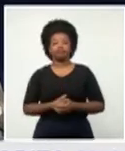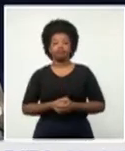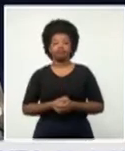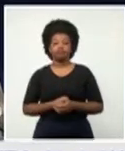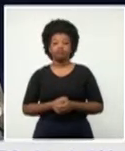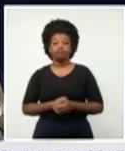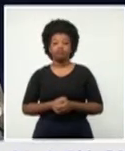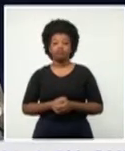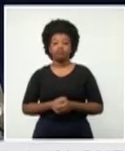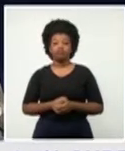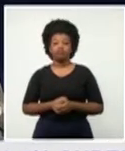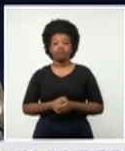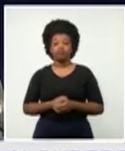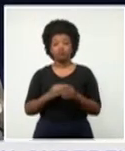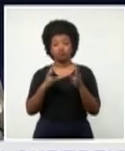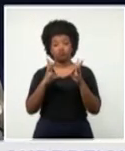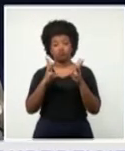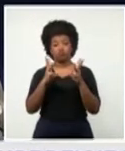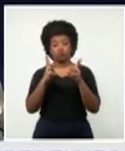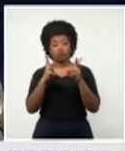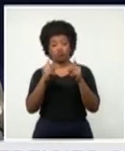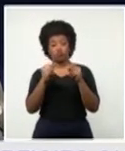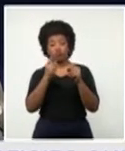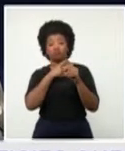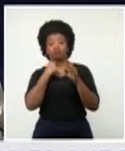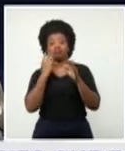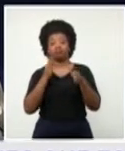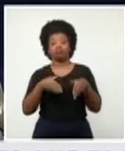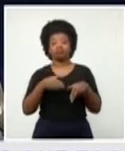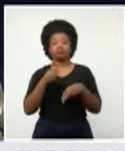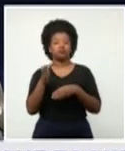And this gives us a lethality